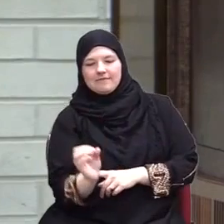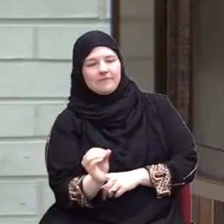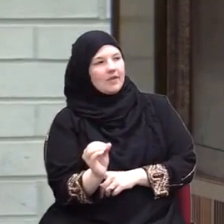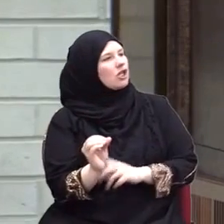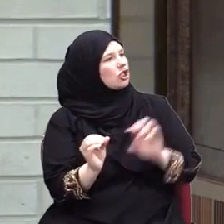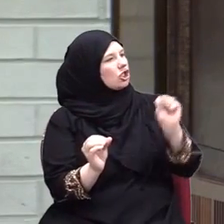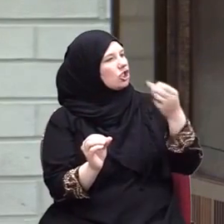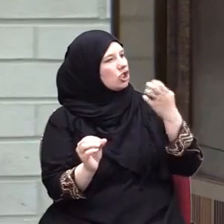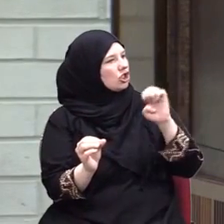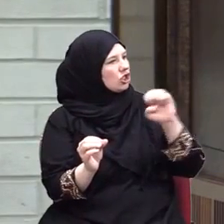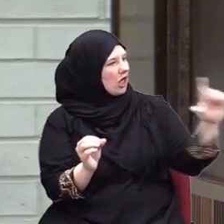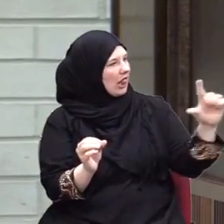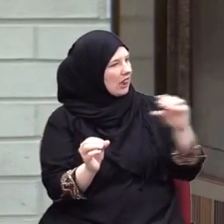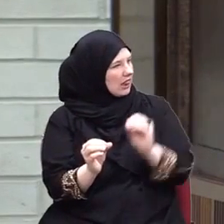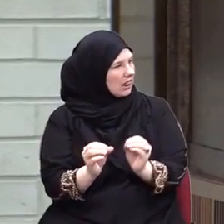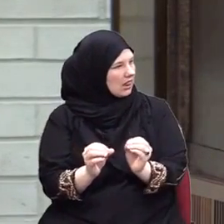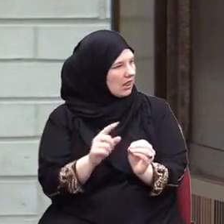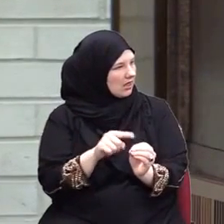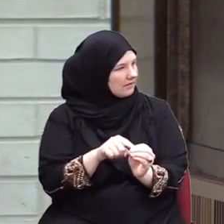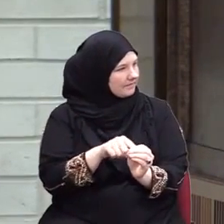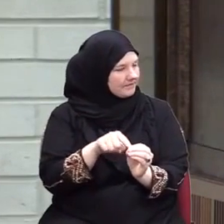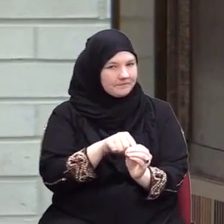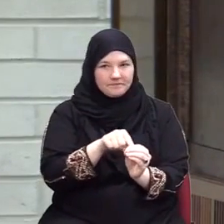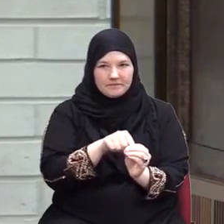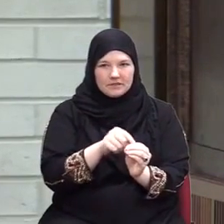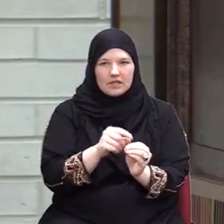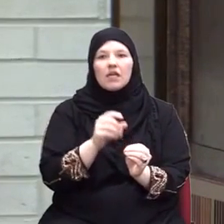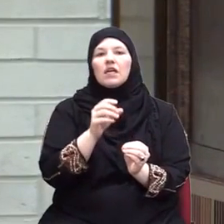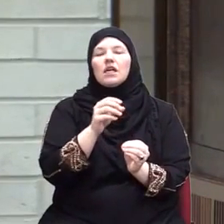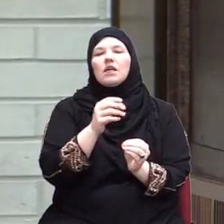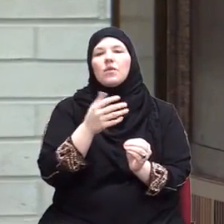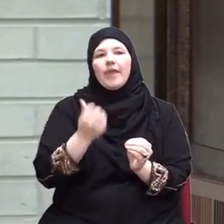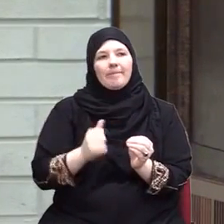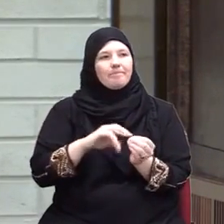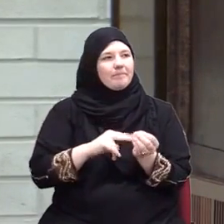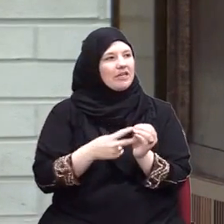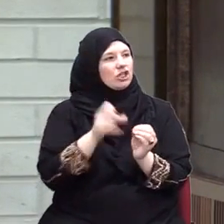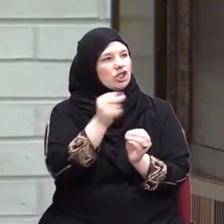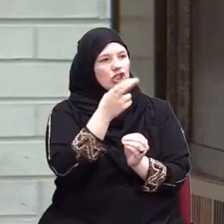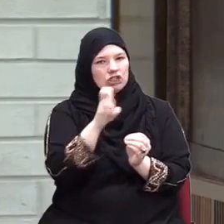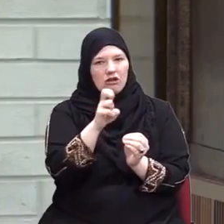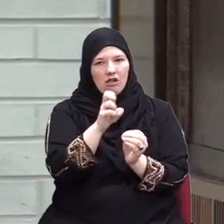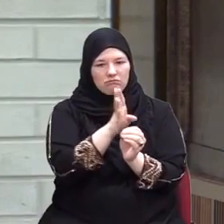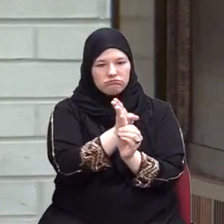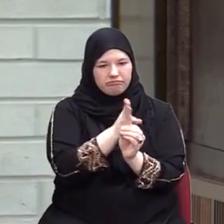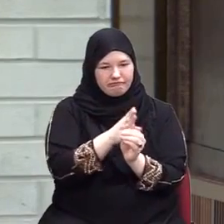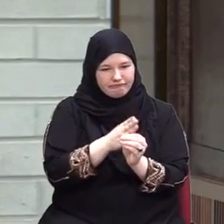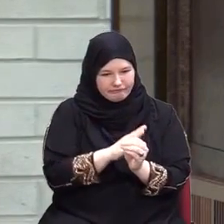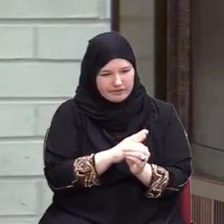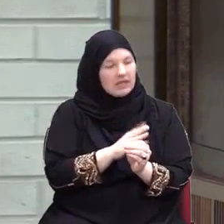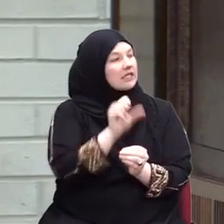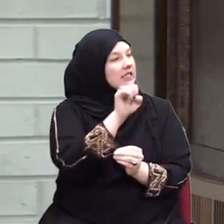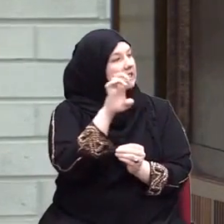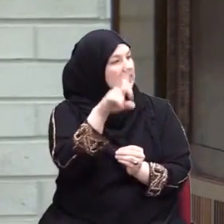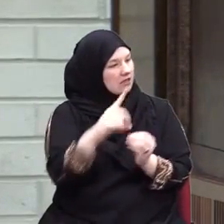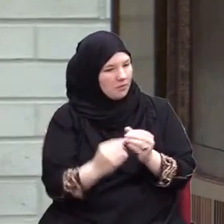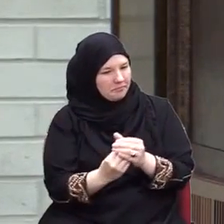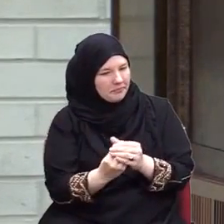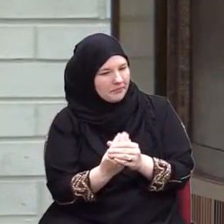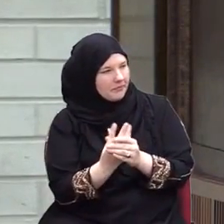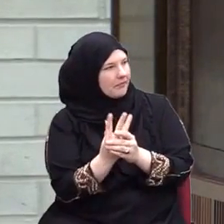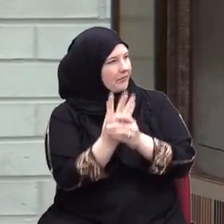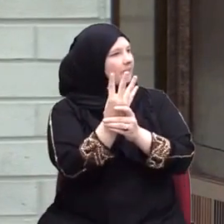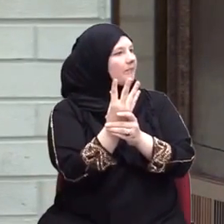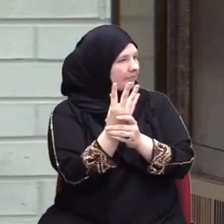shell, it's called fasaqat, which means the shell has cracked and the seed is coming out.